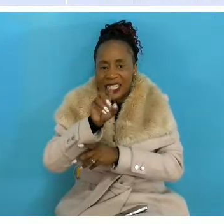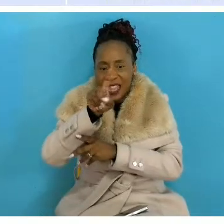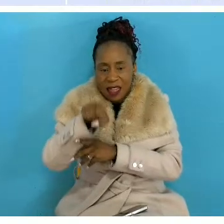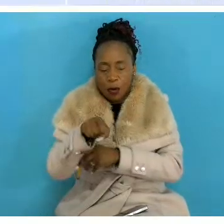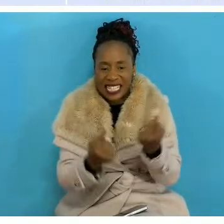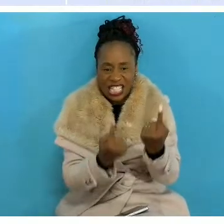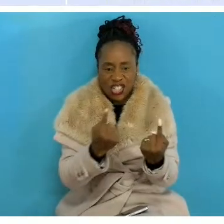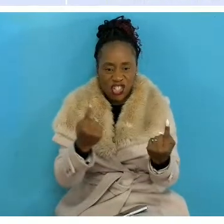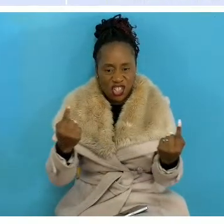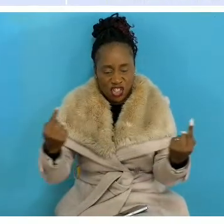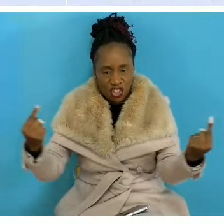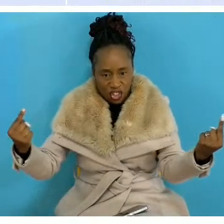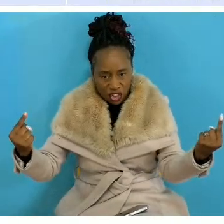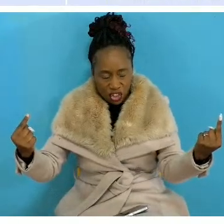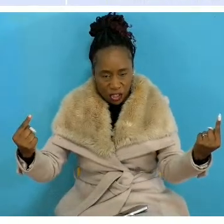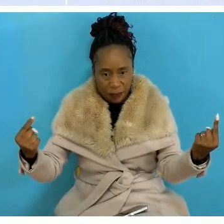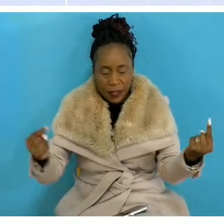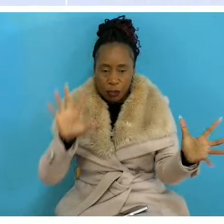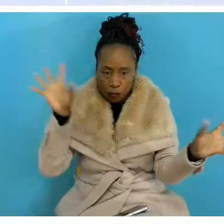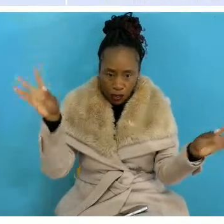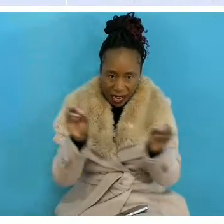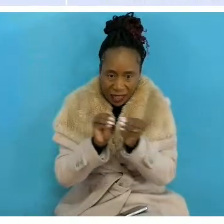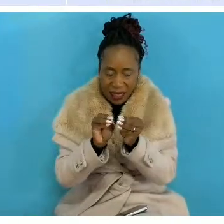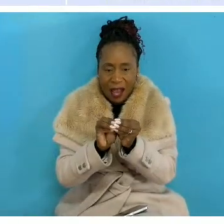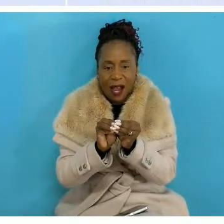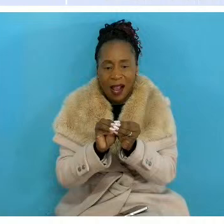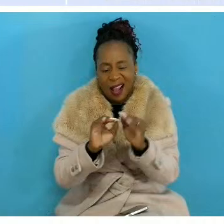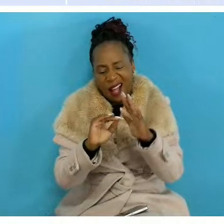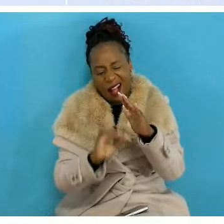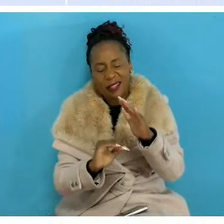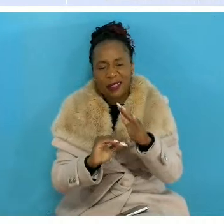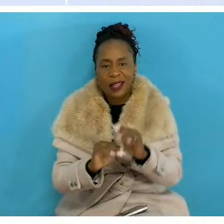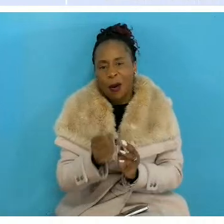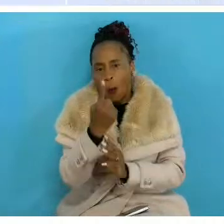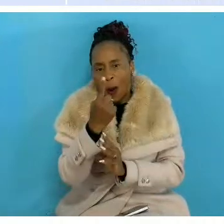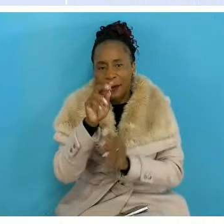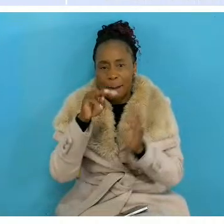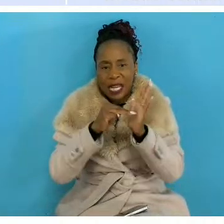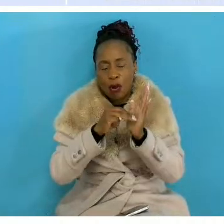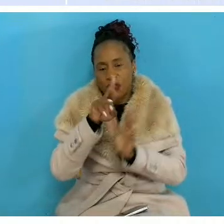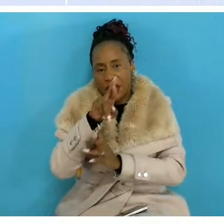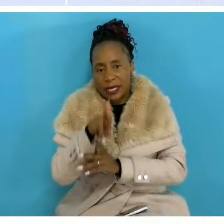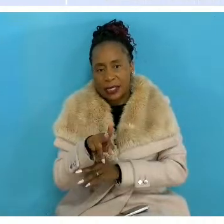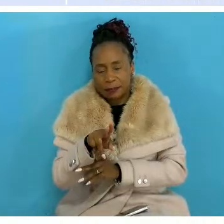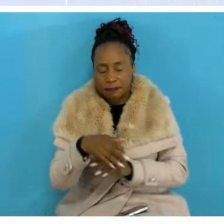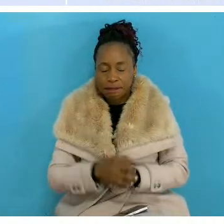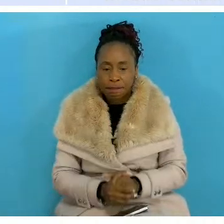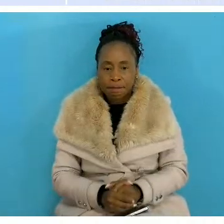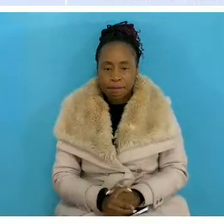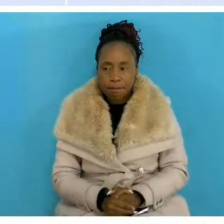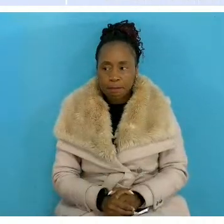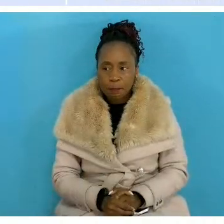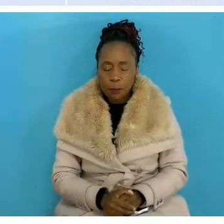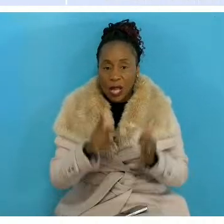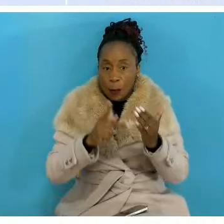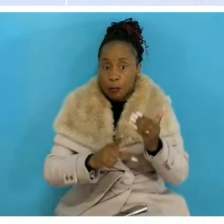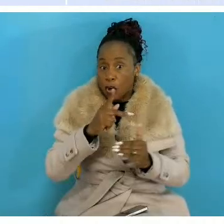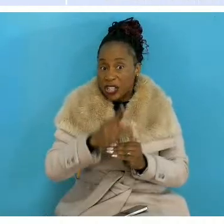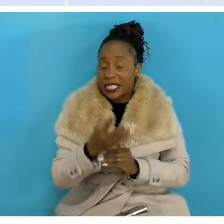each, which together is just under R1 million. We've got a project